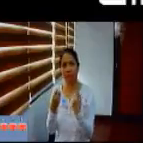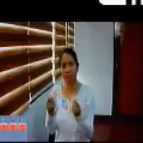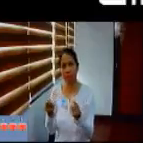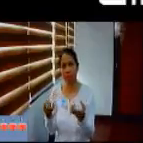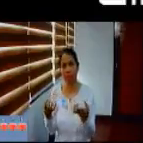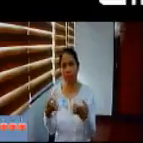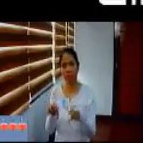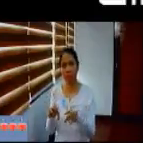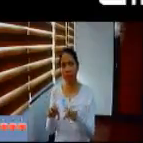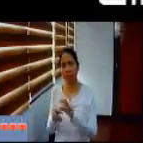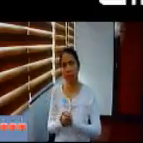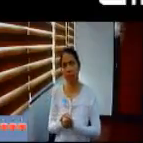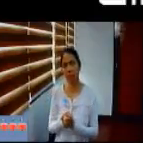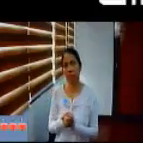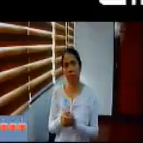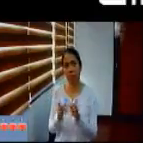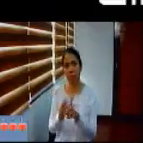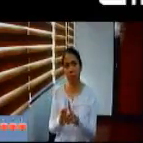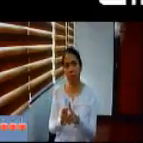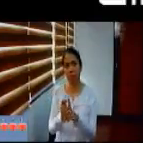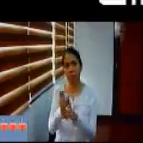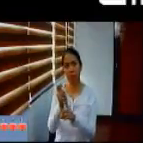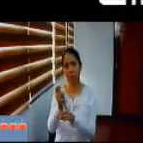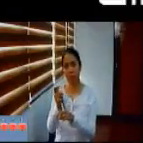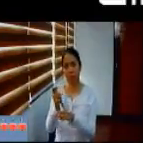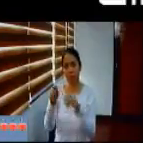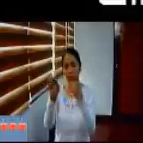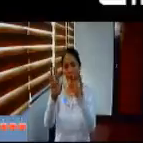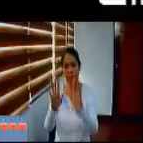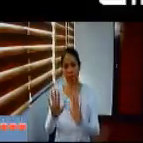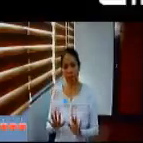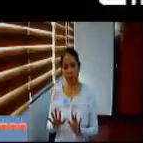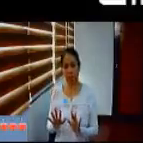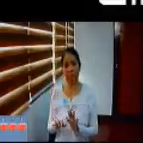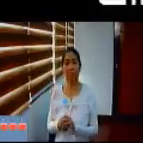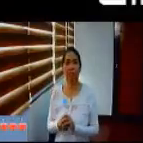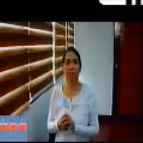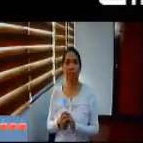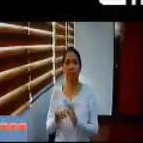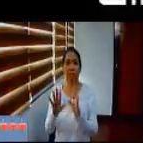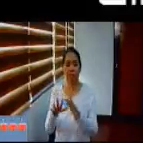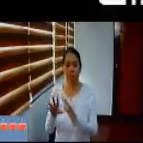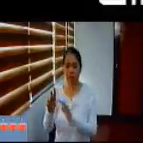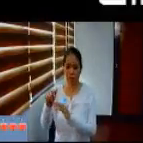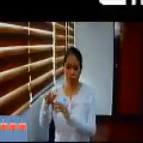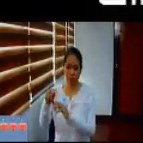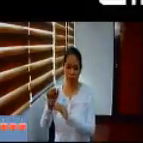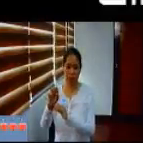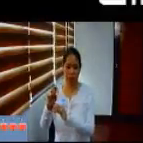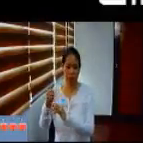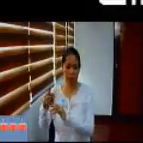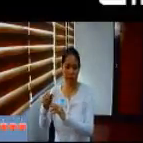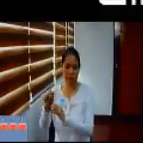degrees. If you listen to your radio or your TV, and Pagasa is there announcing the temperatures,